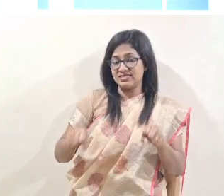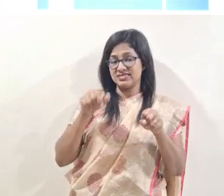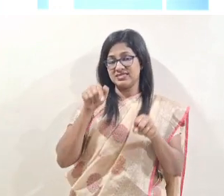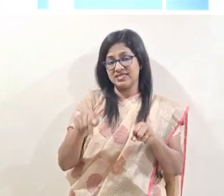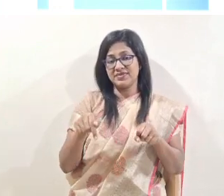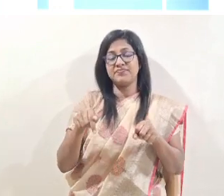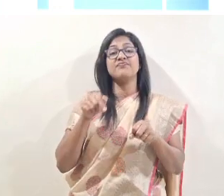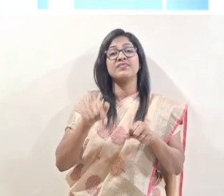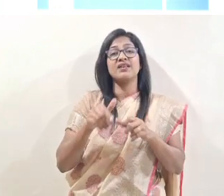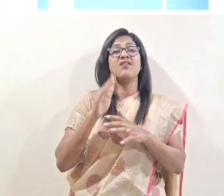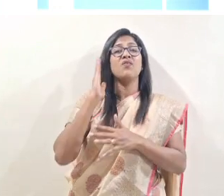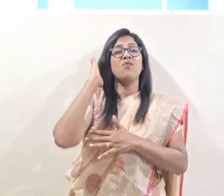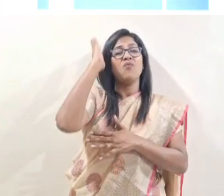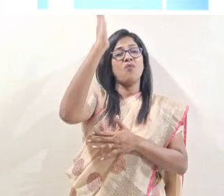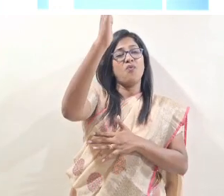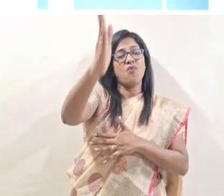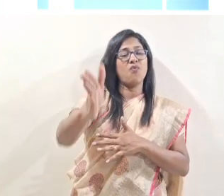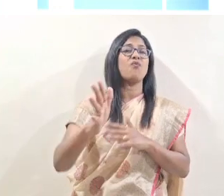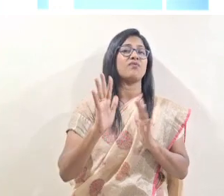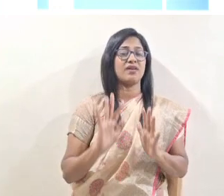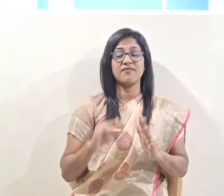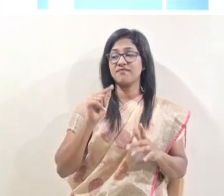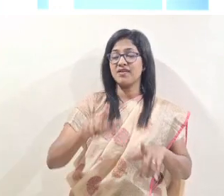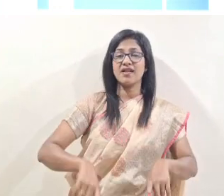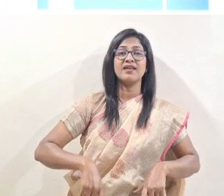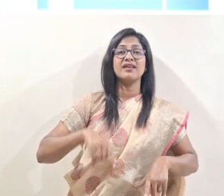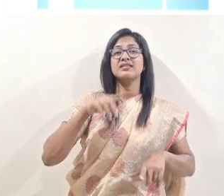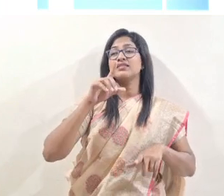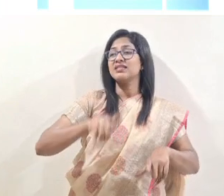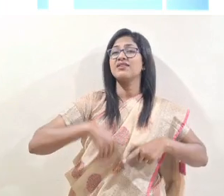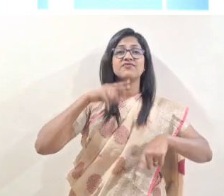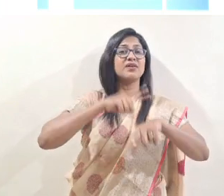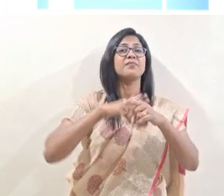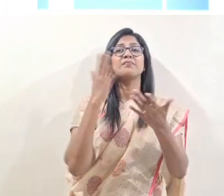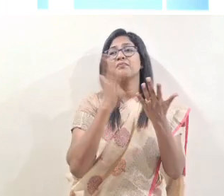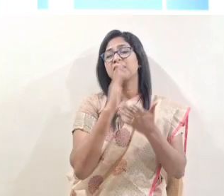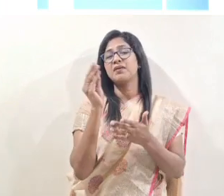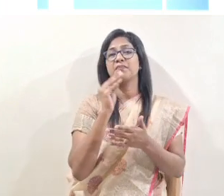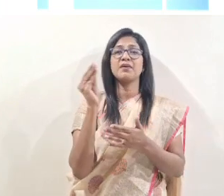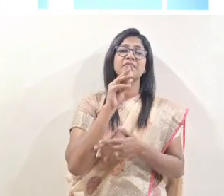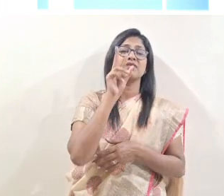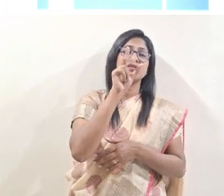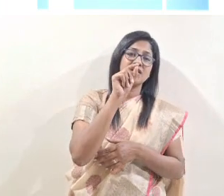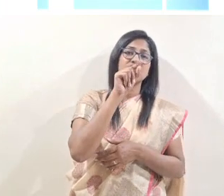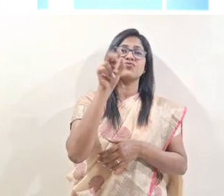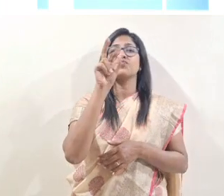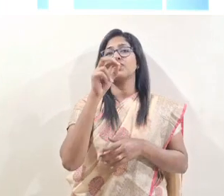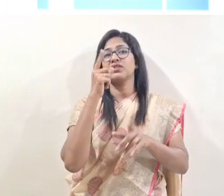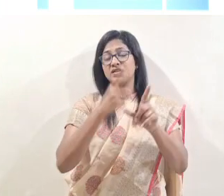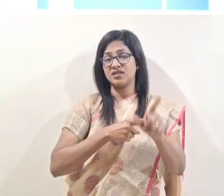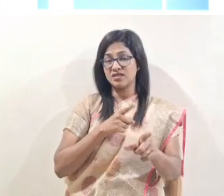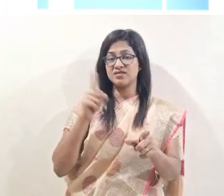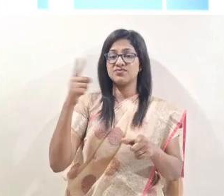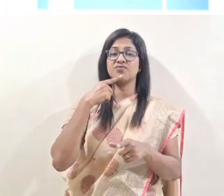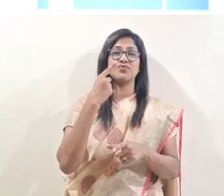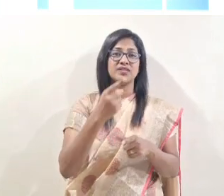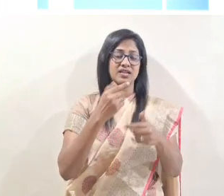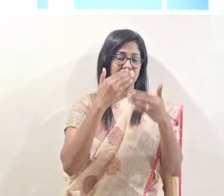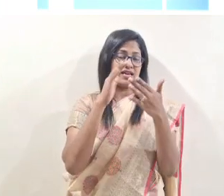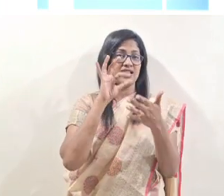a long lead kind of a thing. So it is a lifetime of 10 to 20 years. Normally, what we say is a freeze and design. So